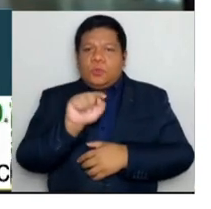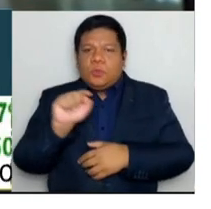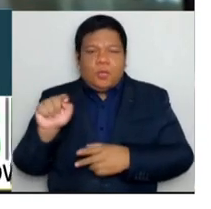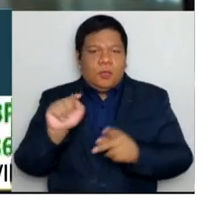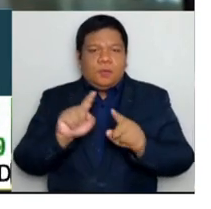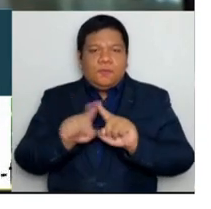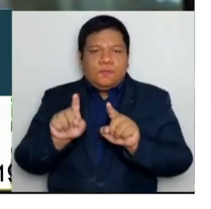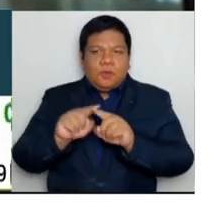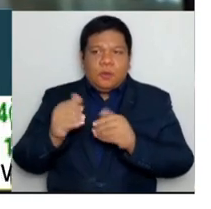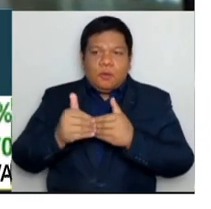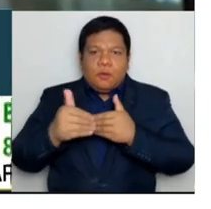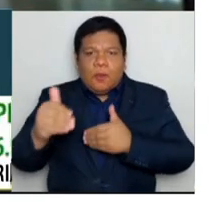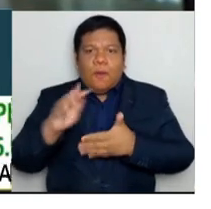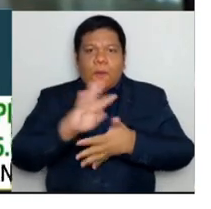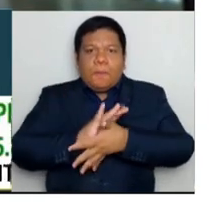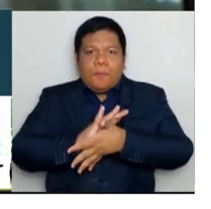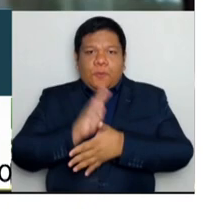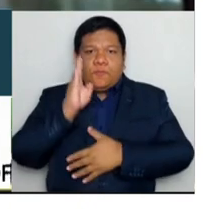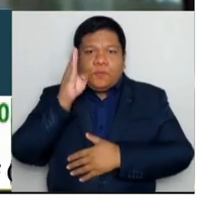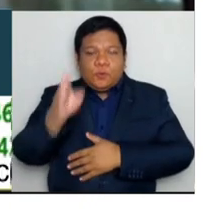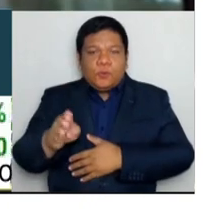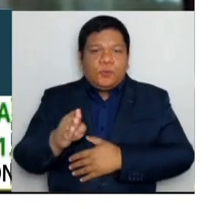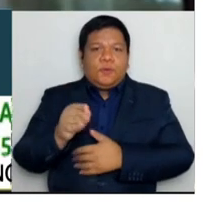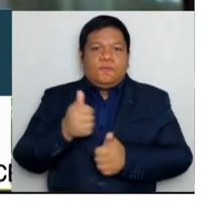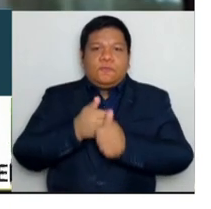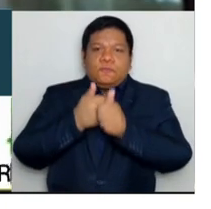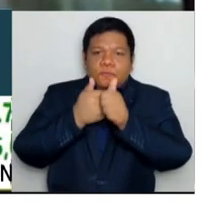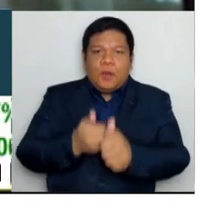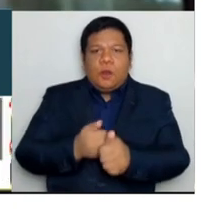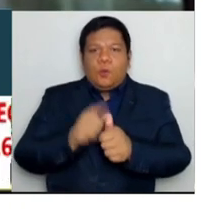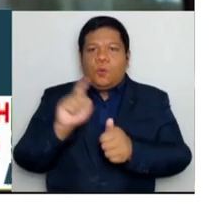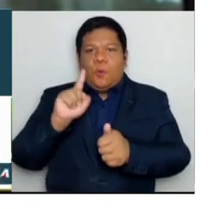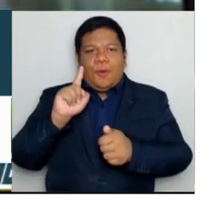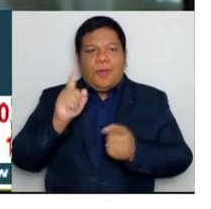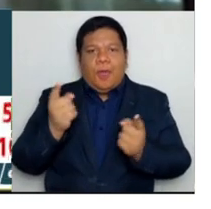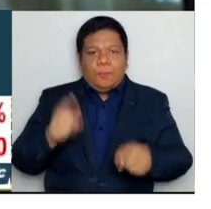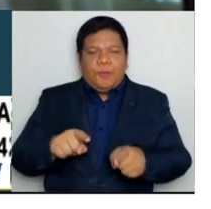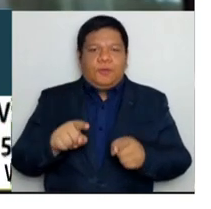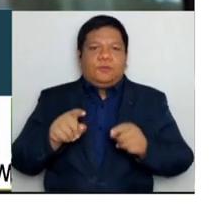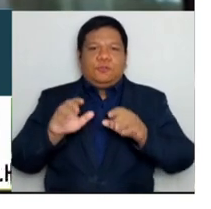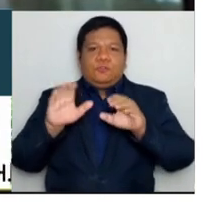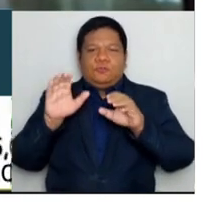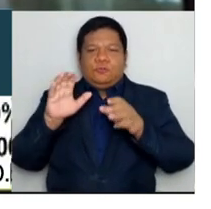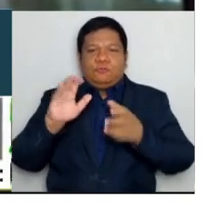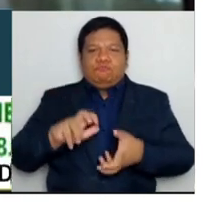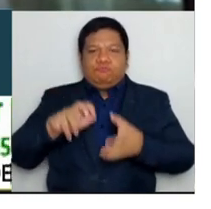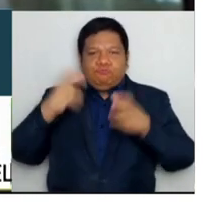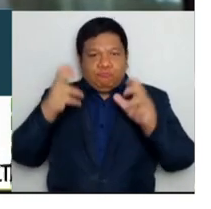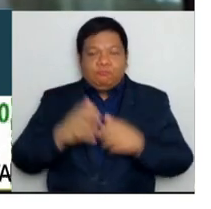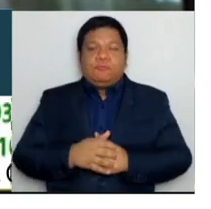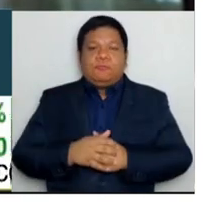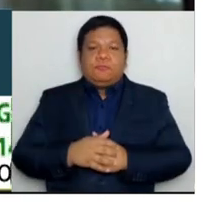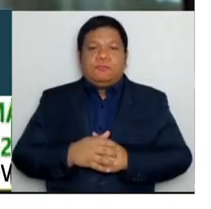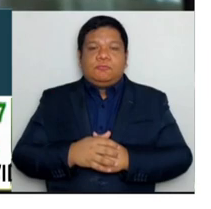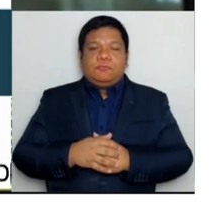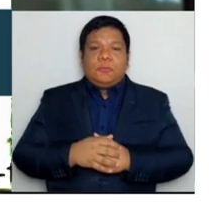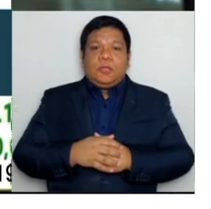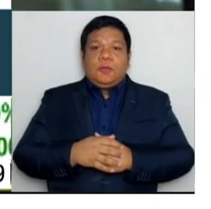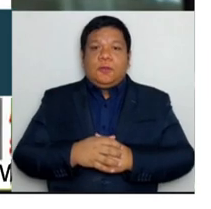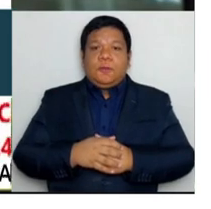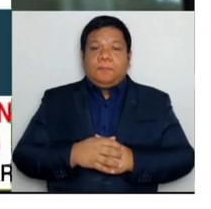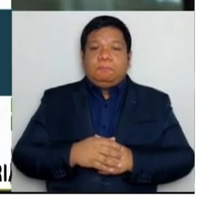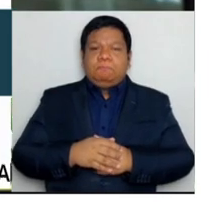mangyayaring pandemya ayon sa pagbabago ng klima na krisis. Let me say it in English. I sincerely believe that the